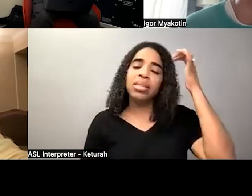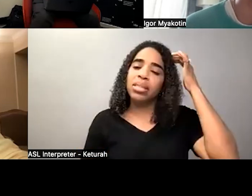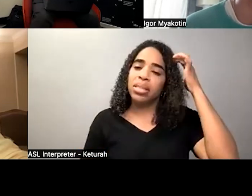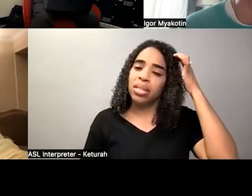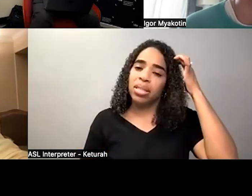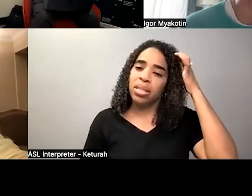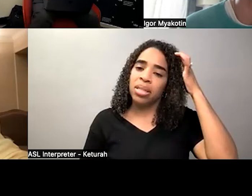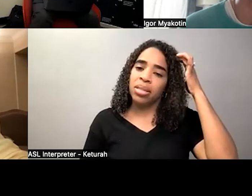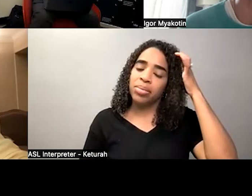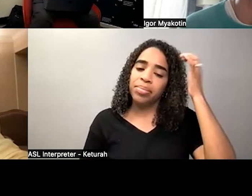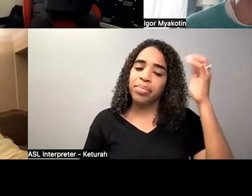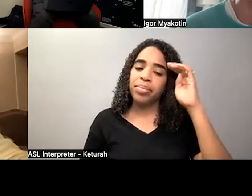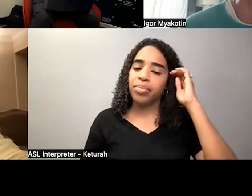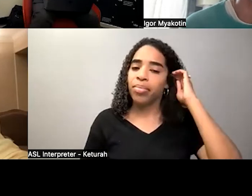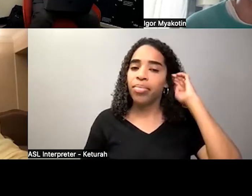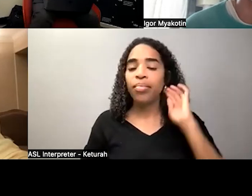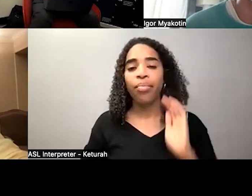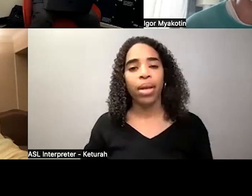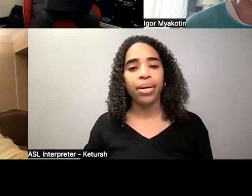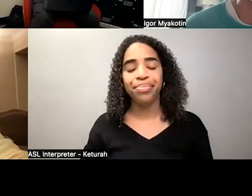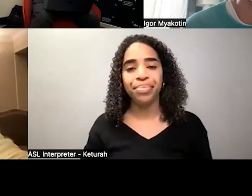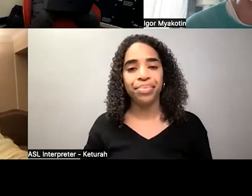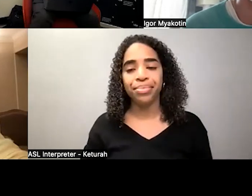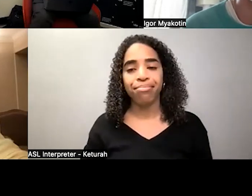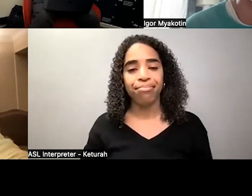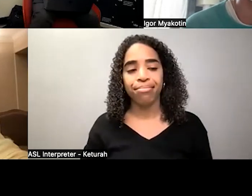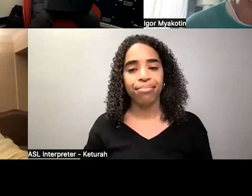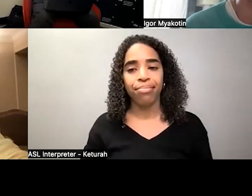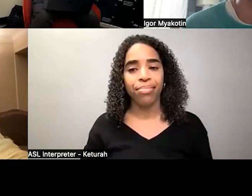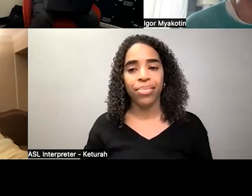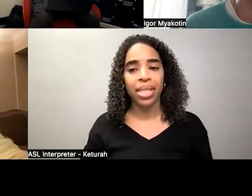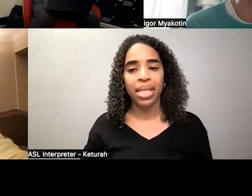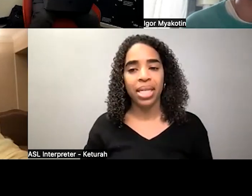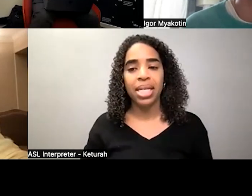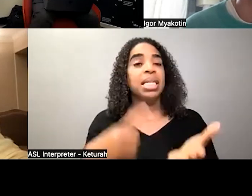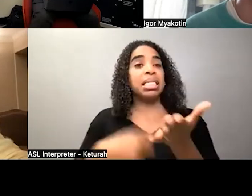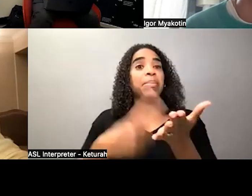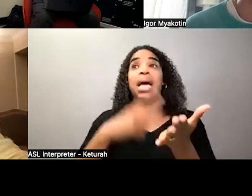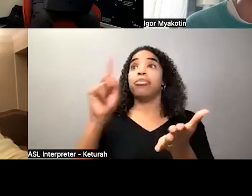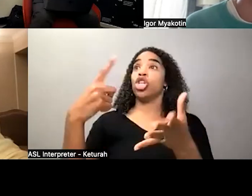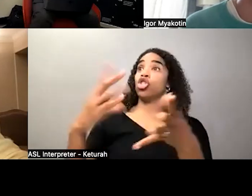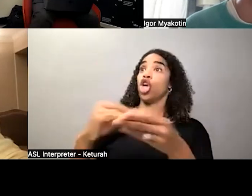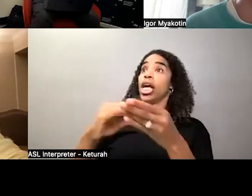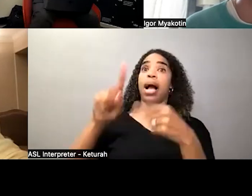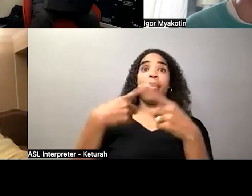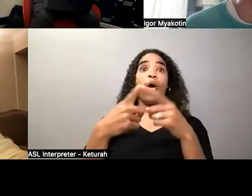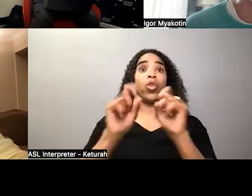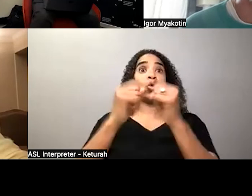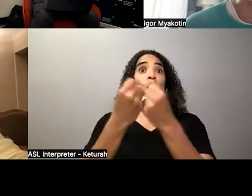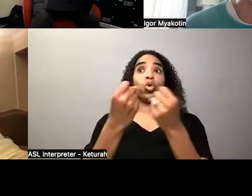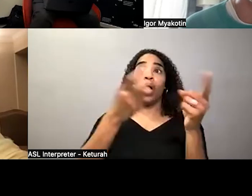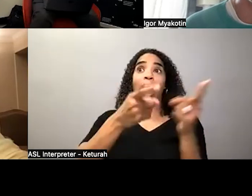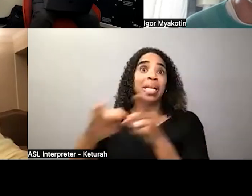or sometimes just for commenting on the social situation. And